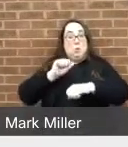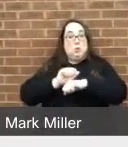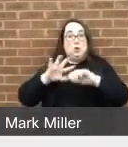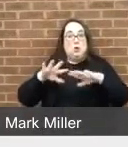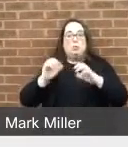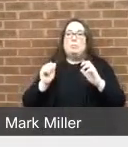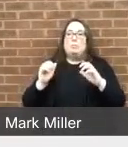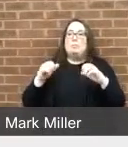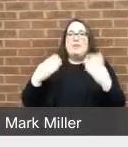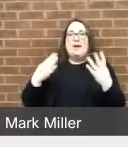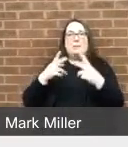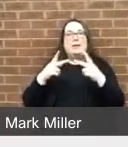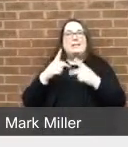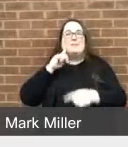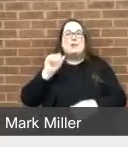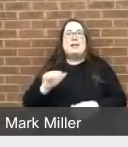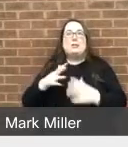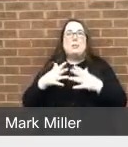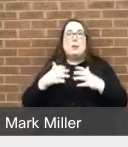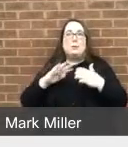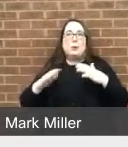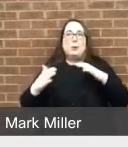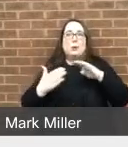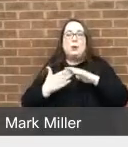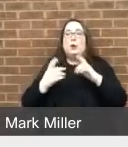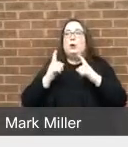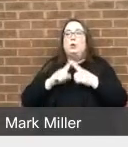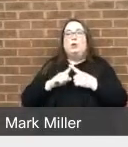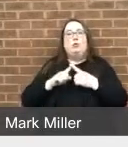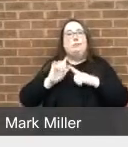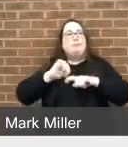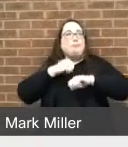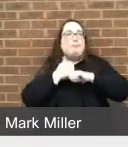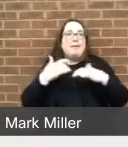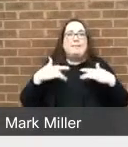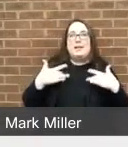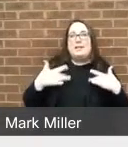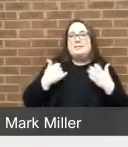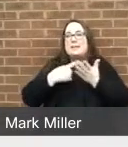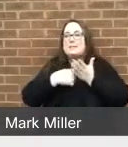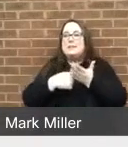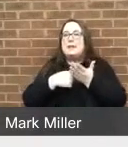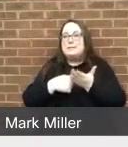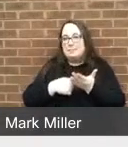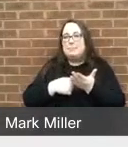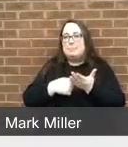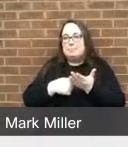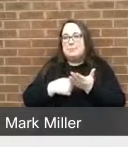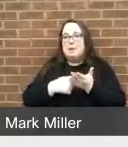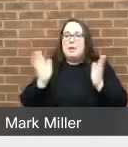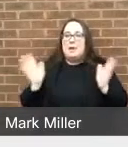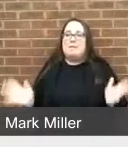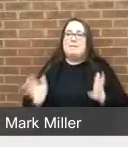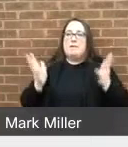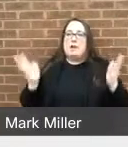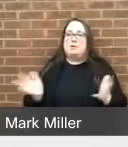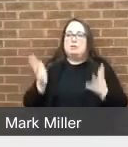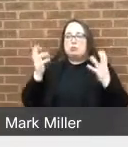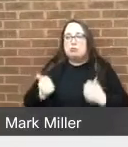for our Asian American community to organize events and discuss and foster